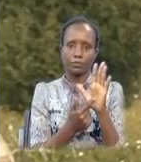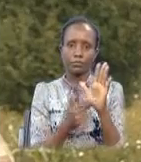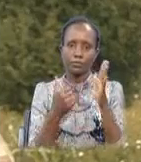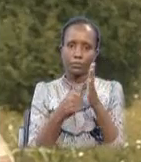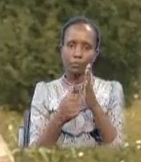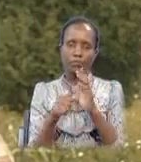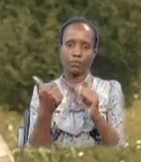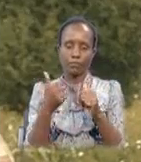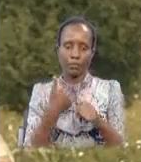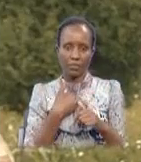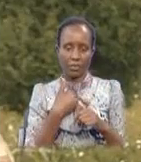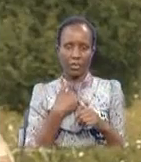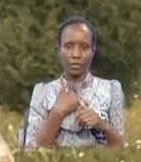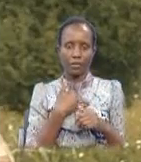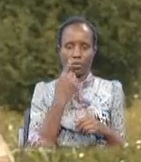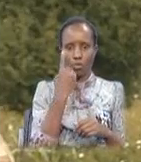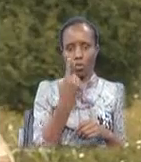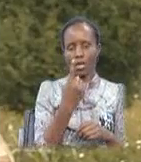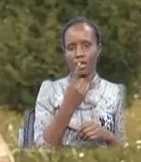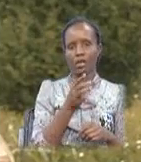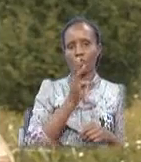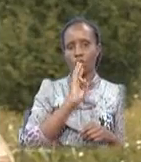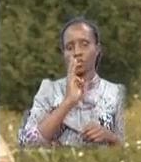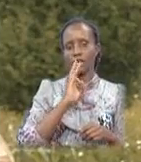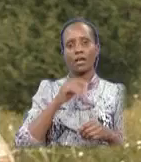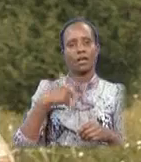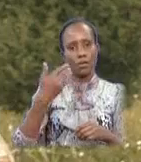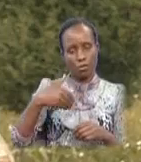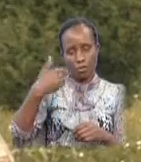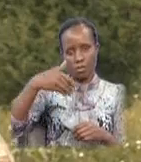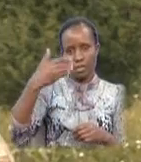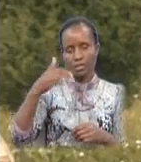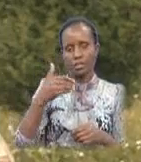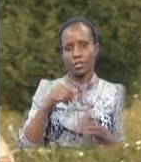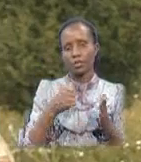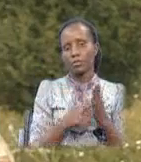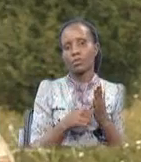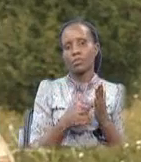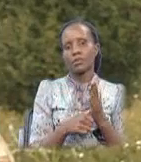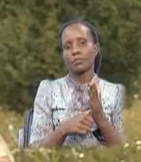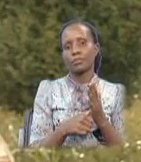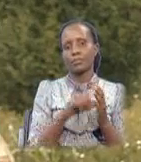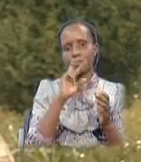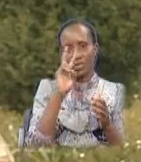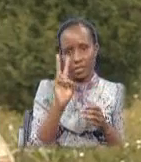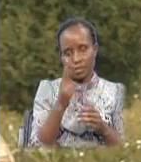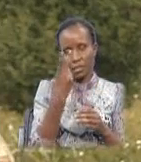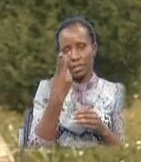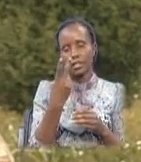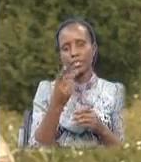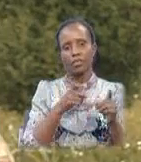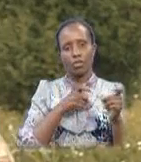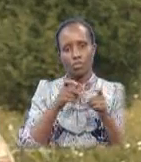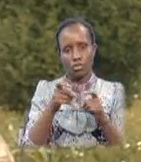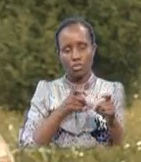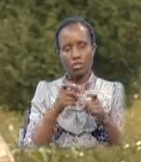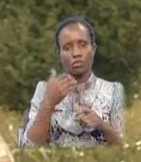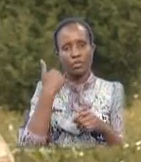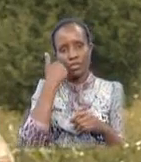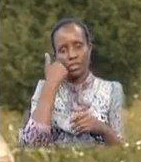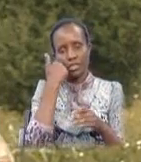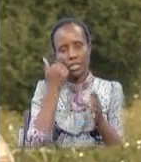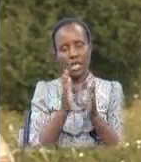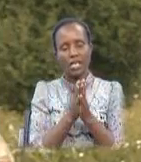have, one thing is water, constant water supply. The second thing where they have problems is control of diseases and